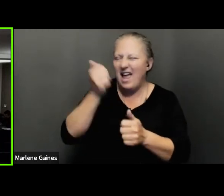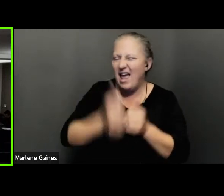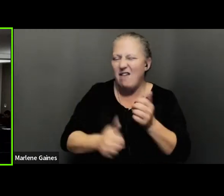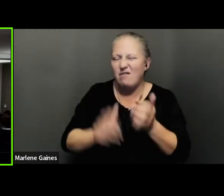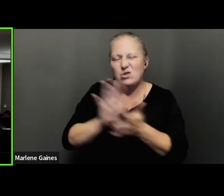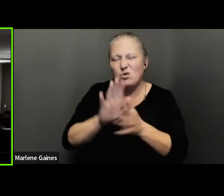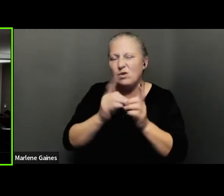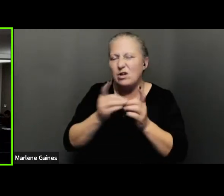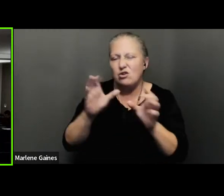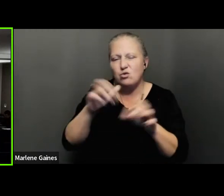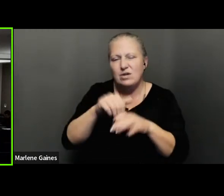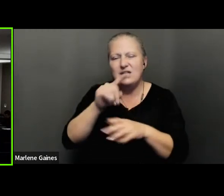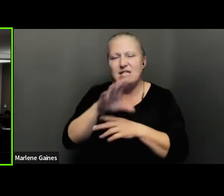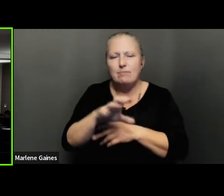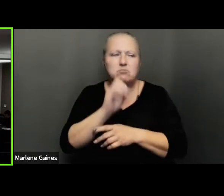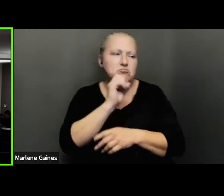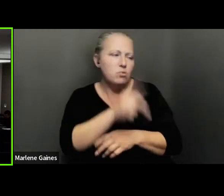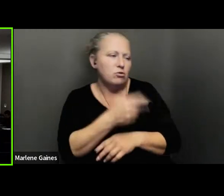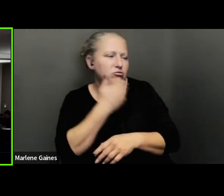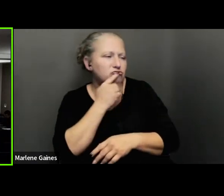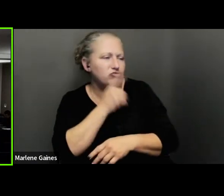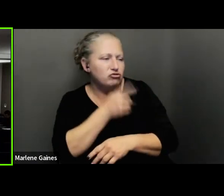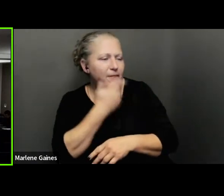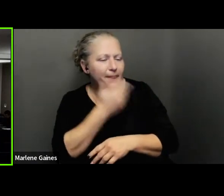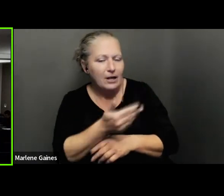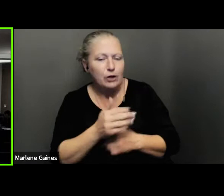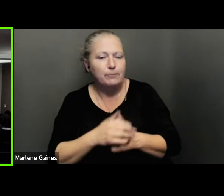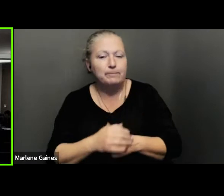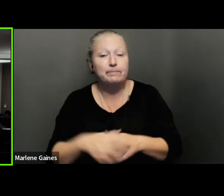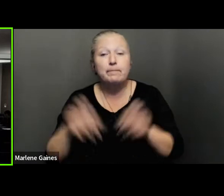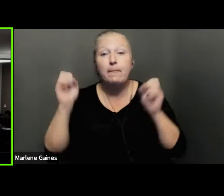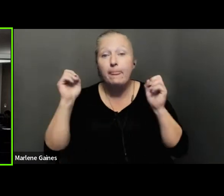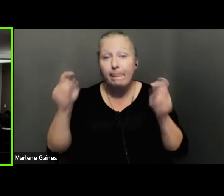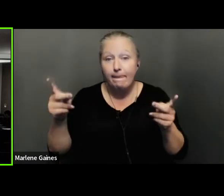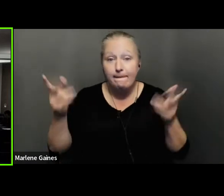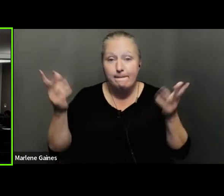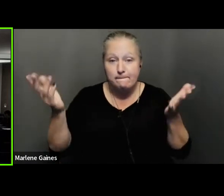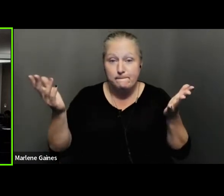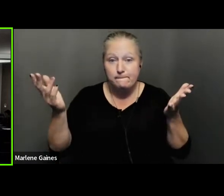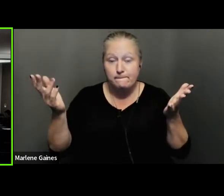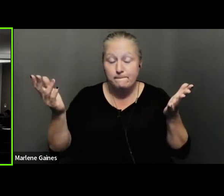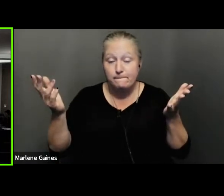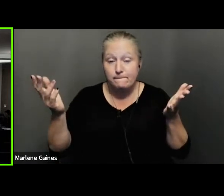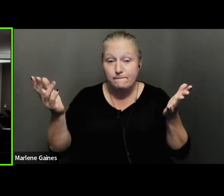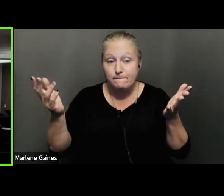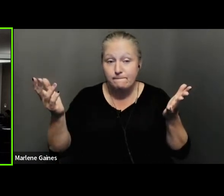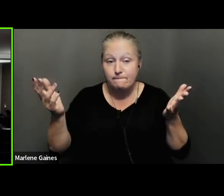December. Okay. Yeah. Sure. Can't Thank you. change that. Okay, Can't change that. on that note,